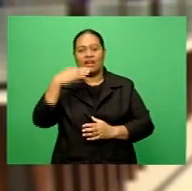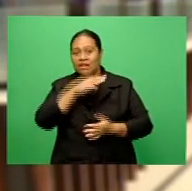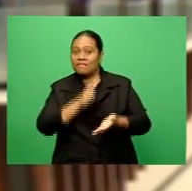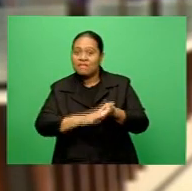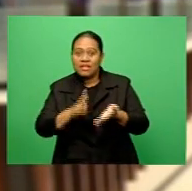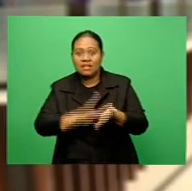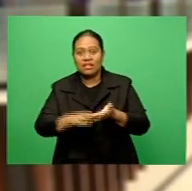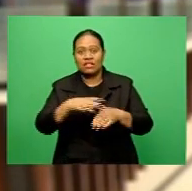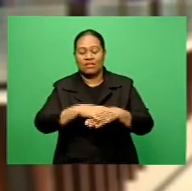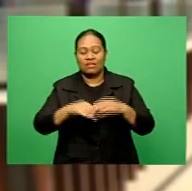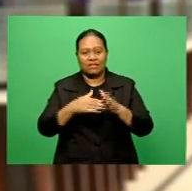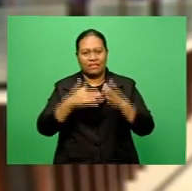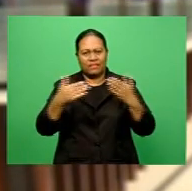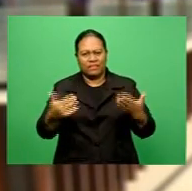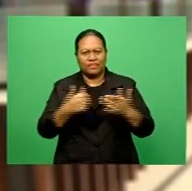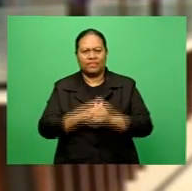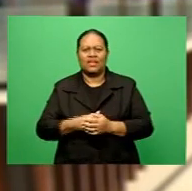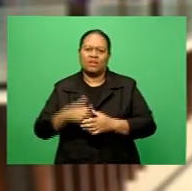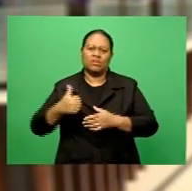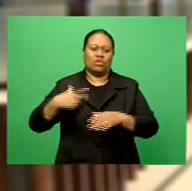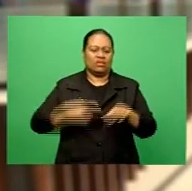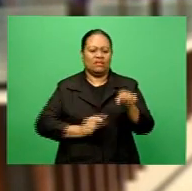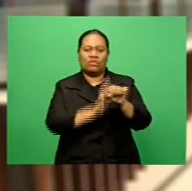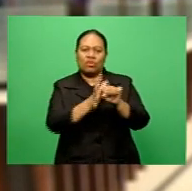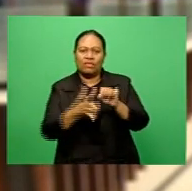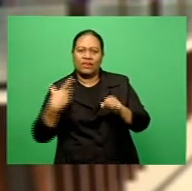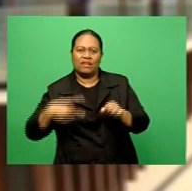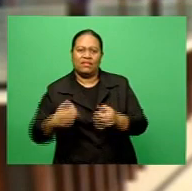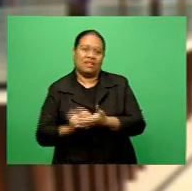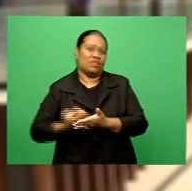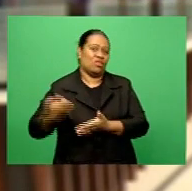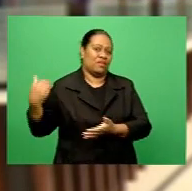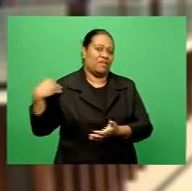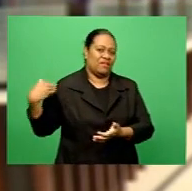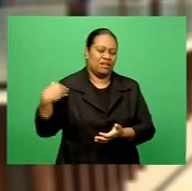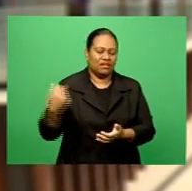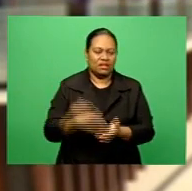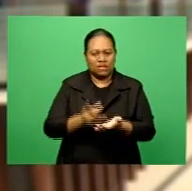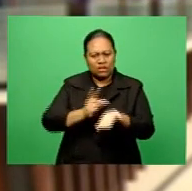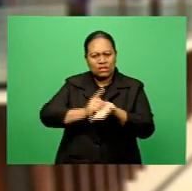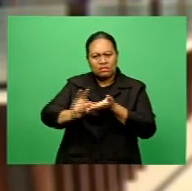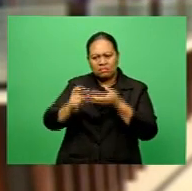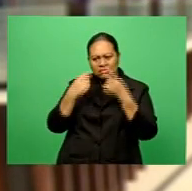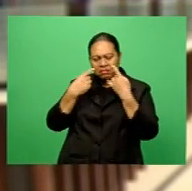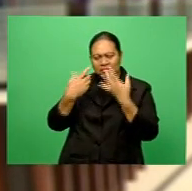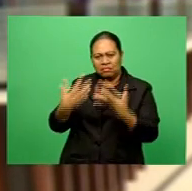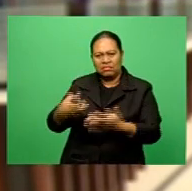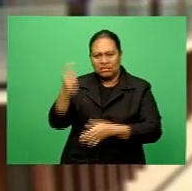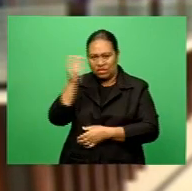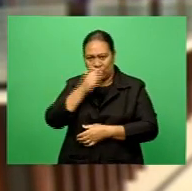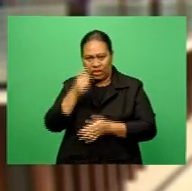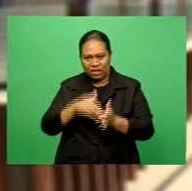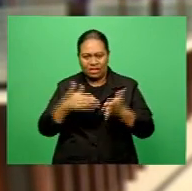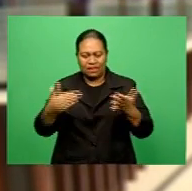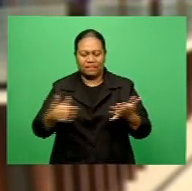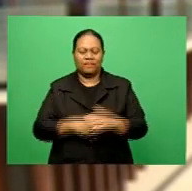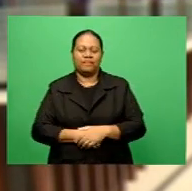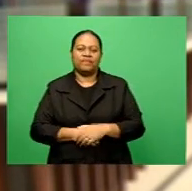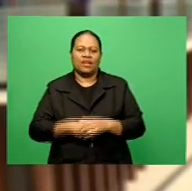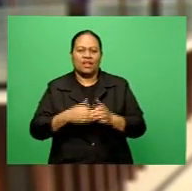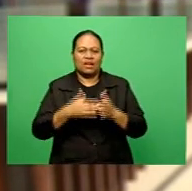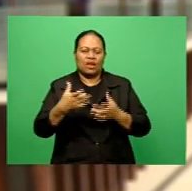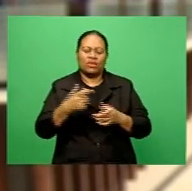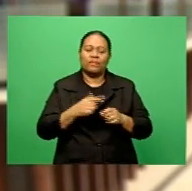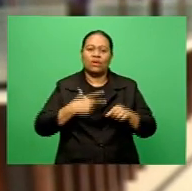aid package meant to stimulate a pandemic-hit US economy finally got cleared through their House of Reps. The stimulus package comes as